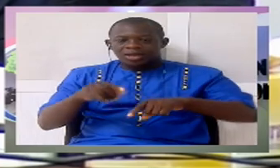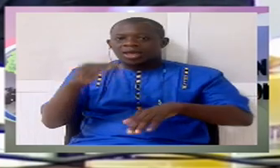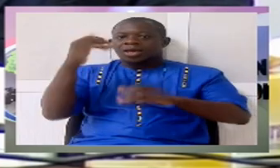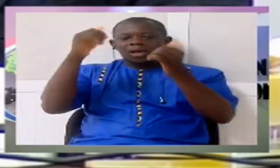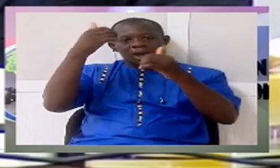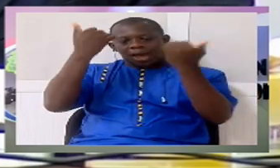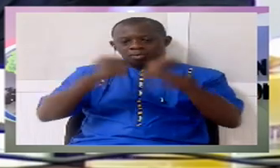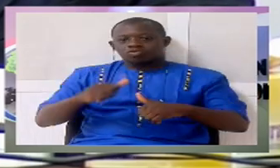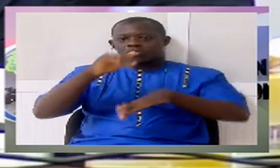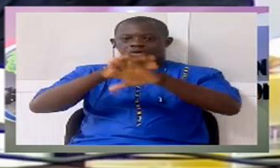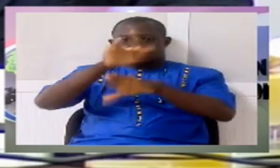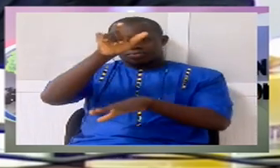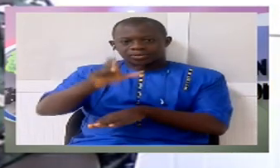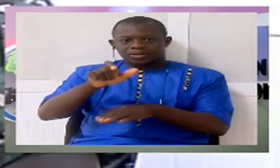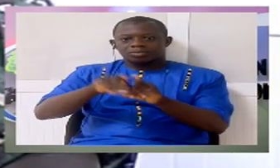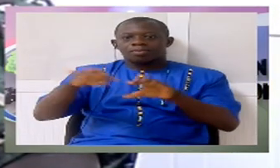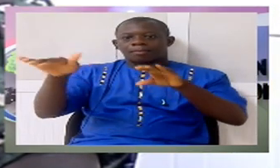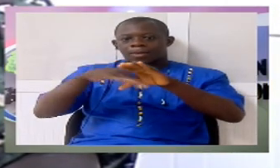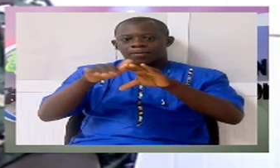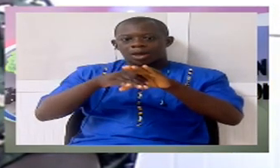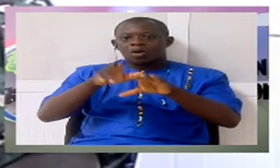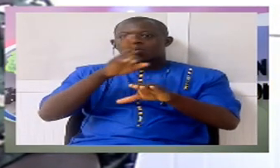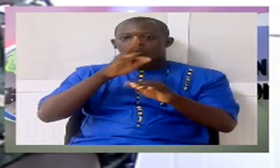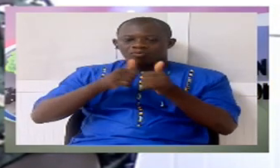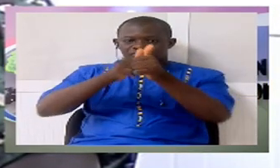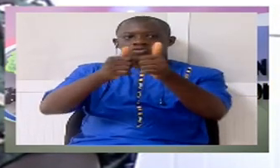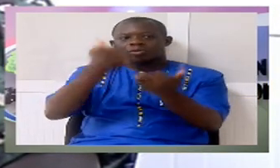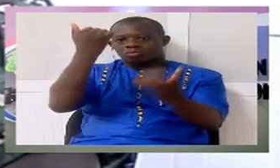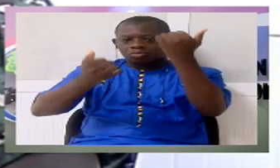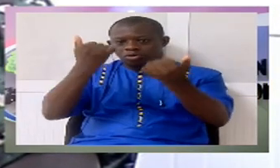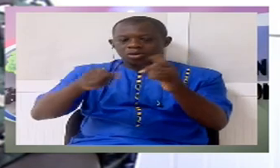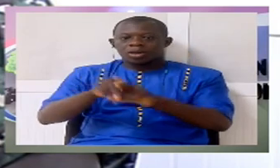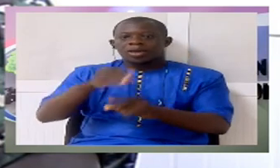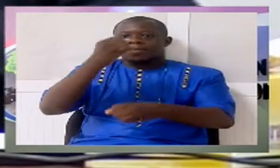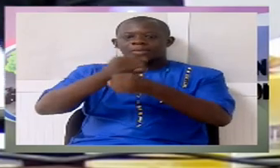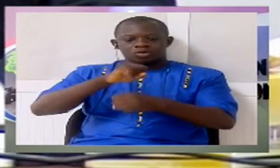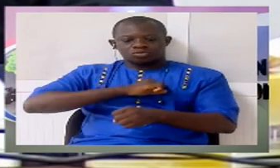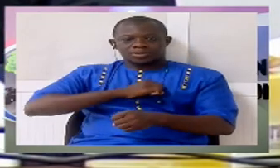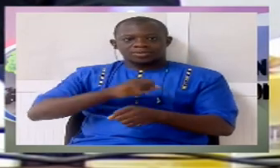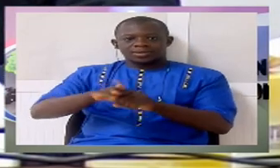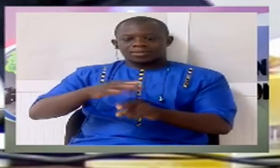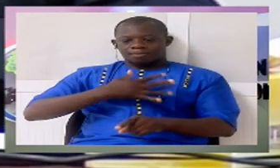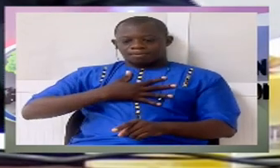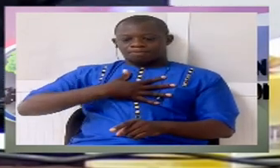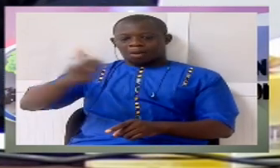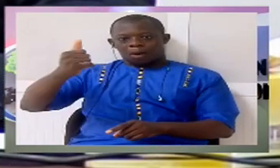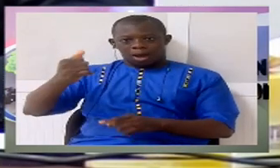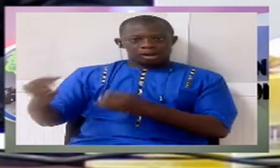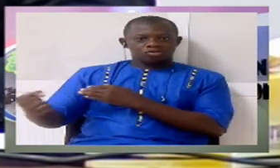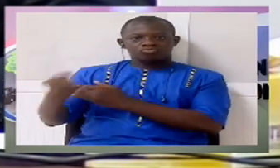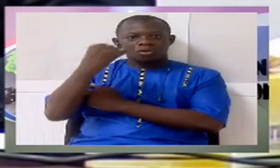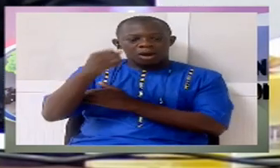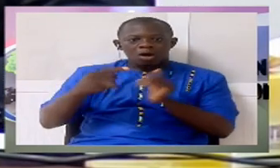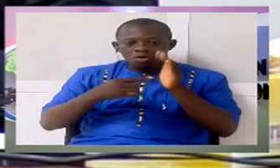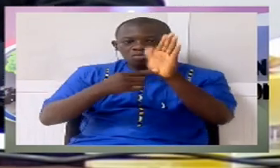taken out on the members of the convoy, it brazened them up, it emboldened them to do